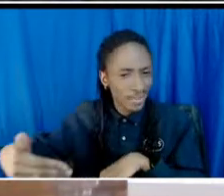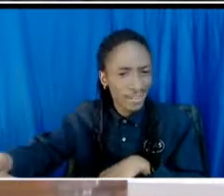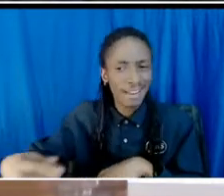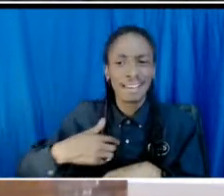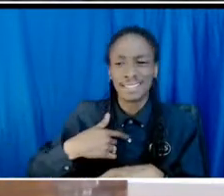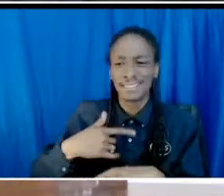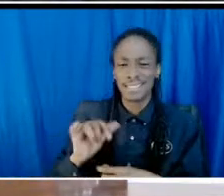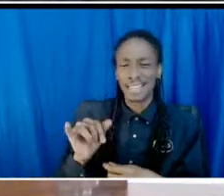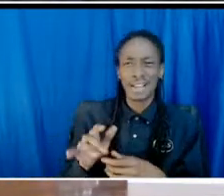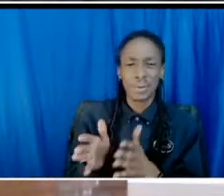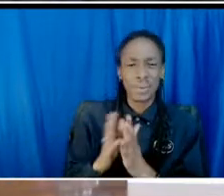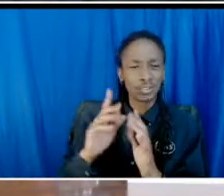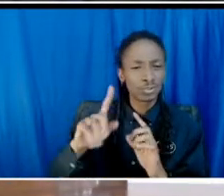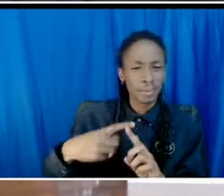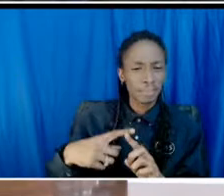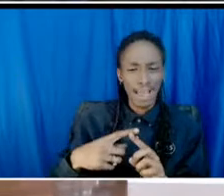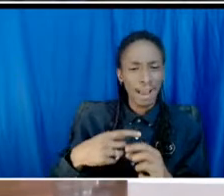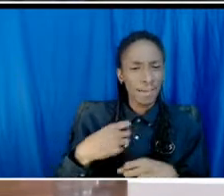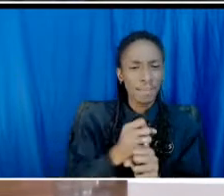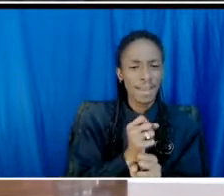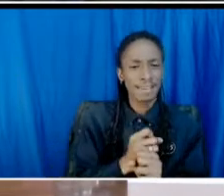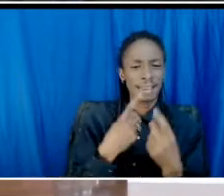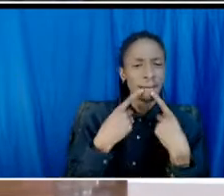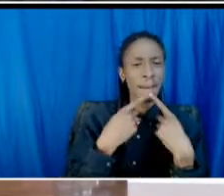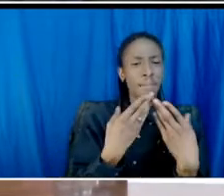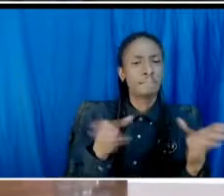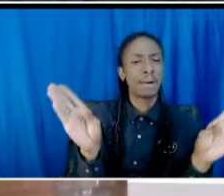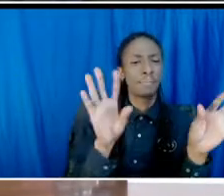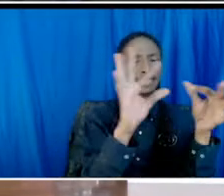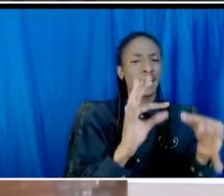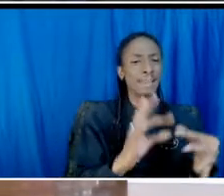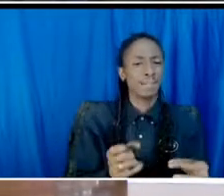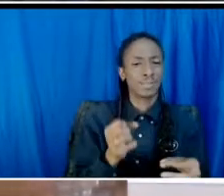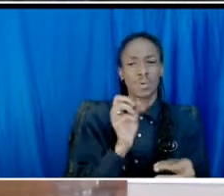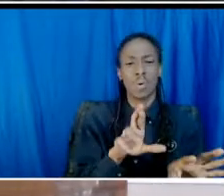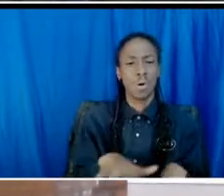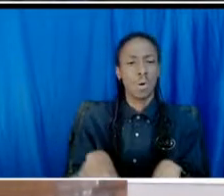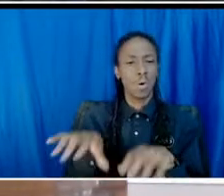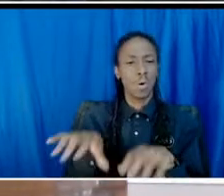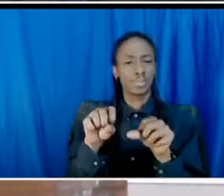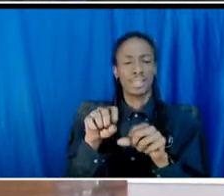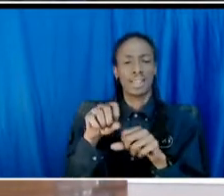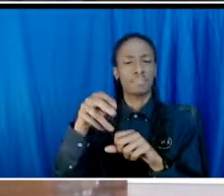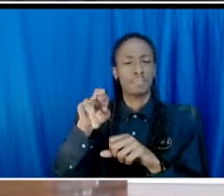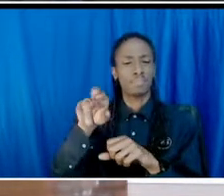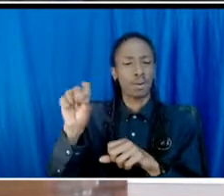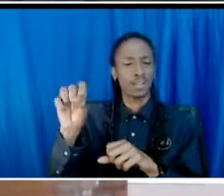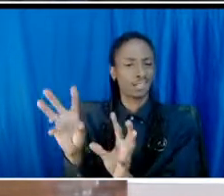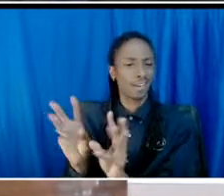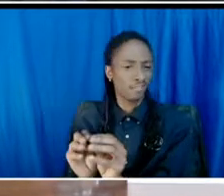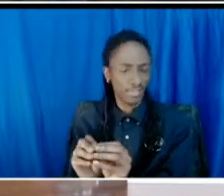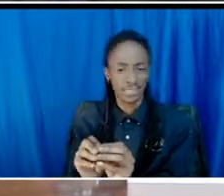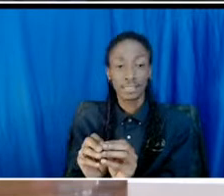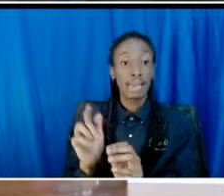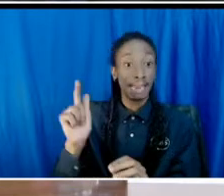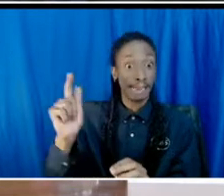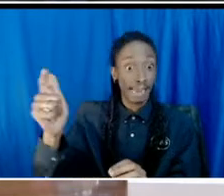public statements or about holding a press conference. One of the later